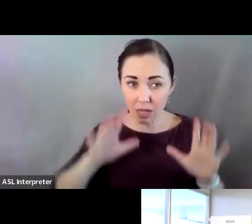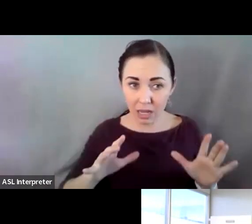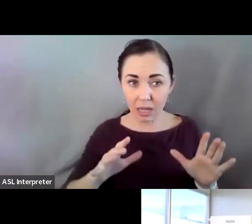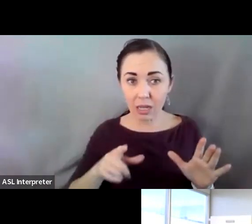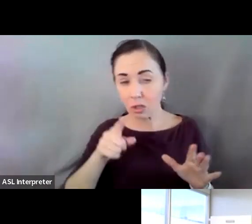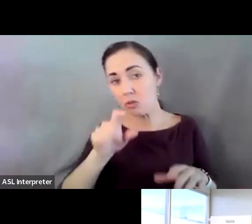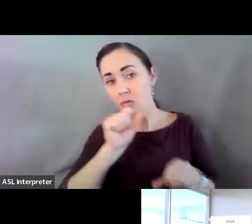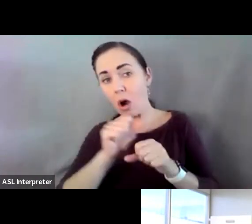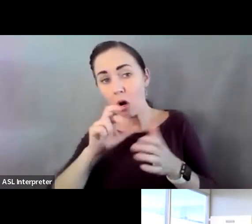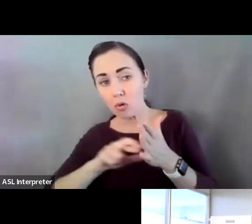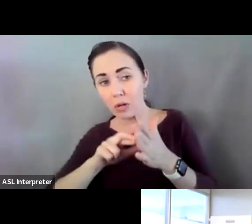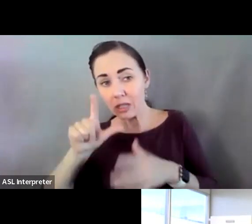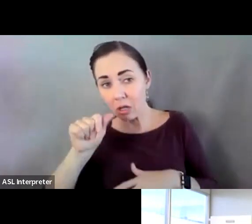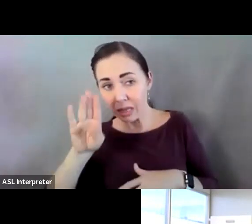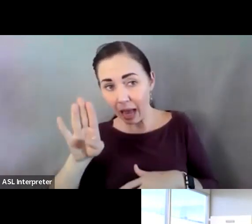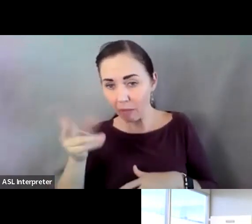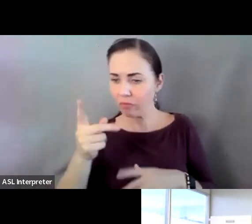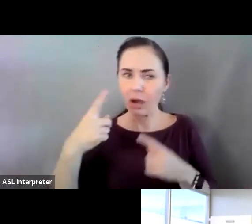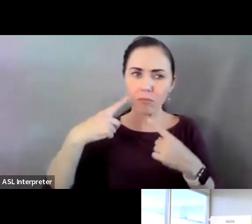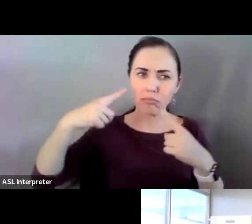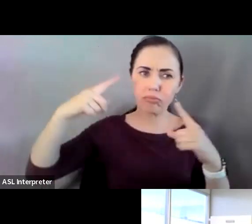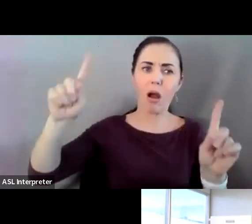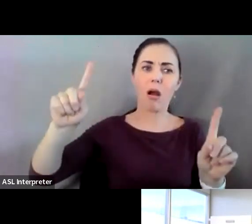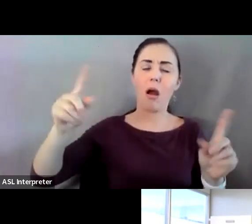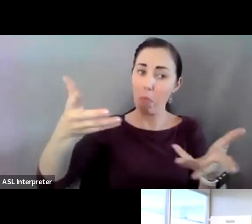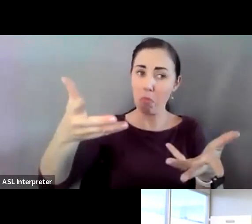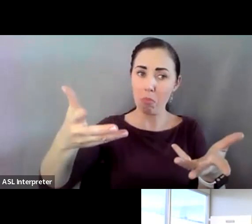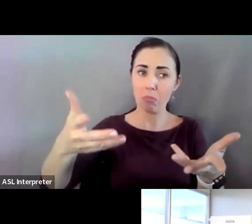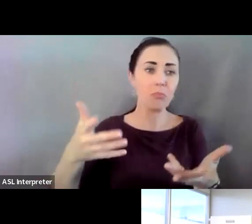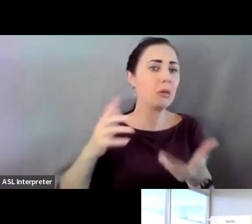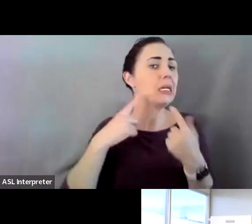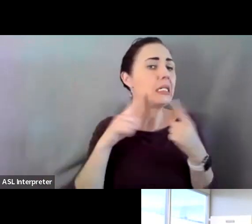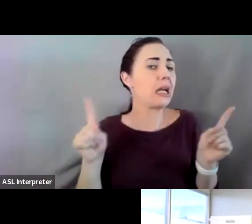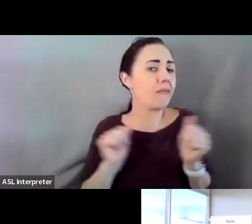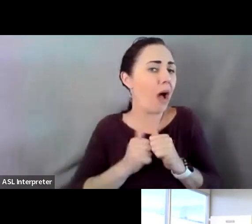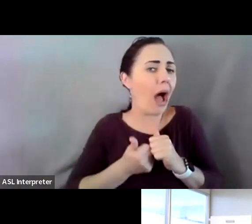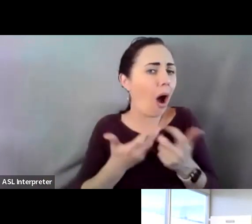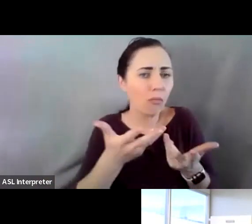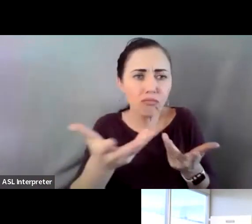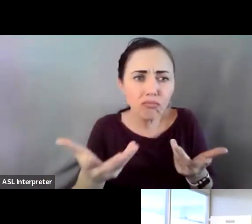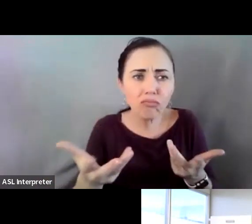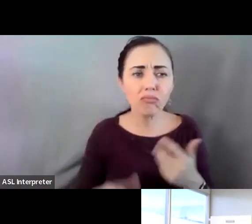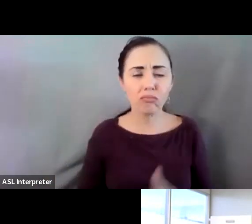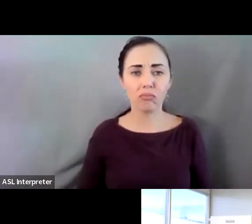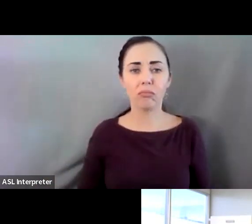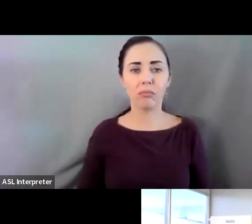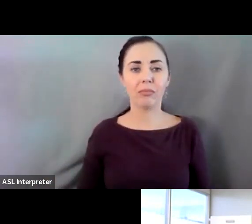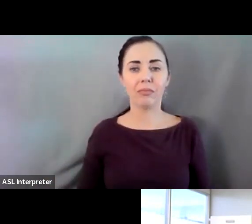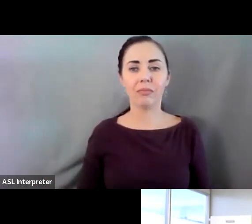research labs. You've been successful for a long time. What has made you successful in the field?